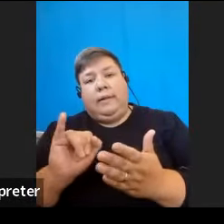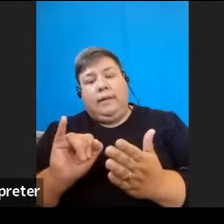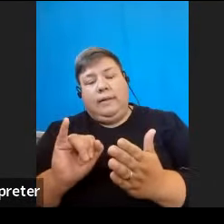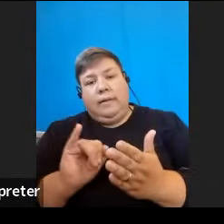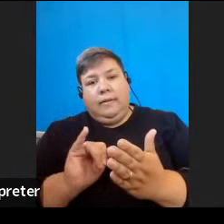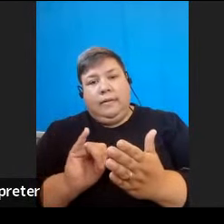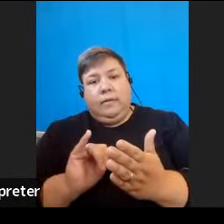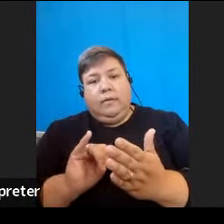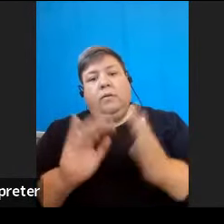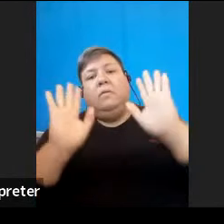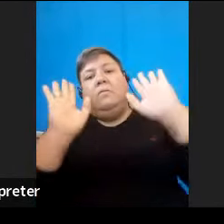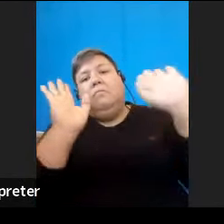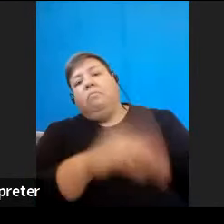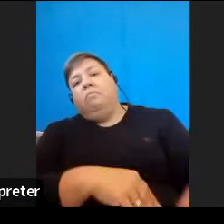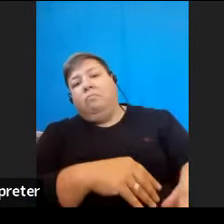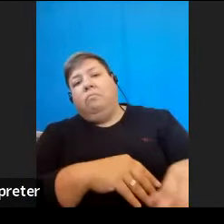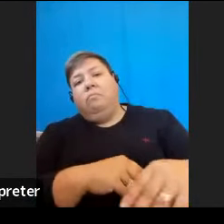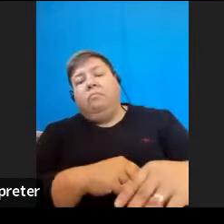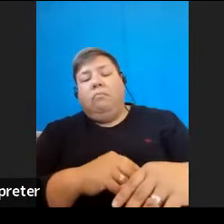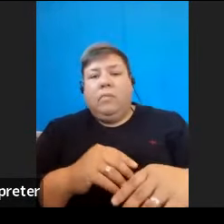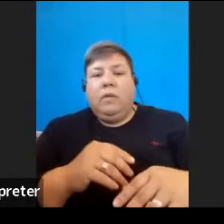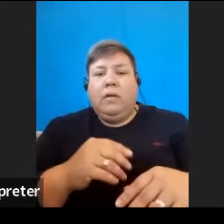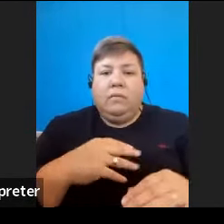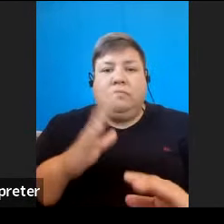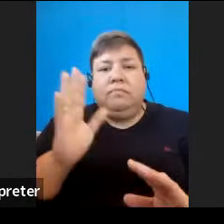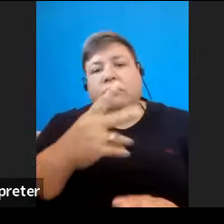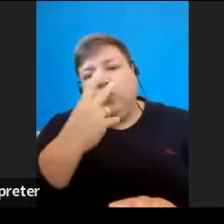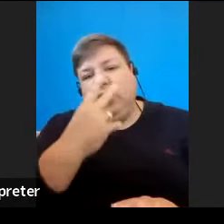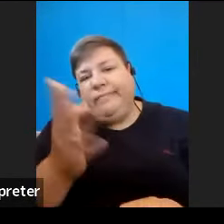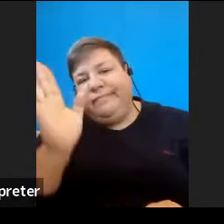abandon the company, leave it there on our systems.